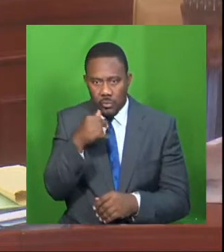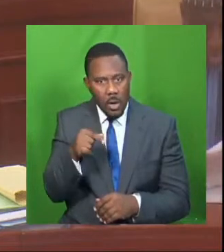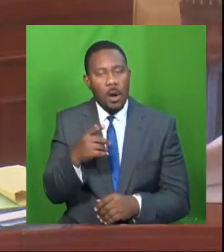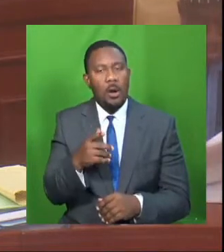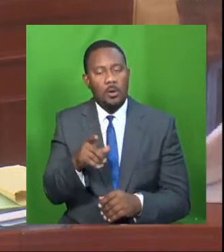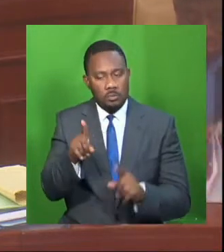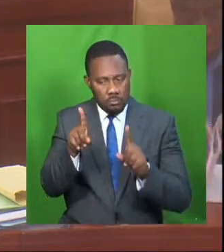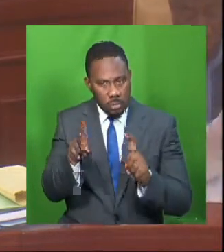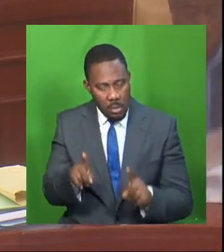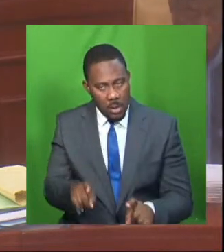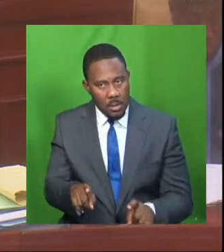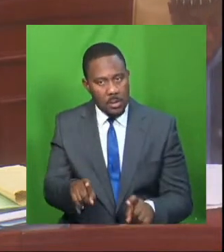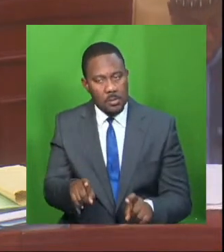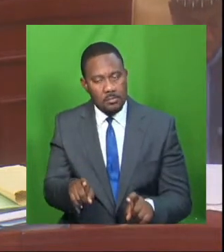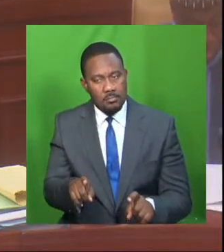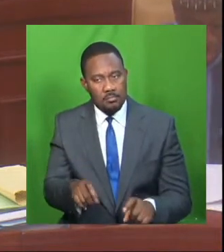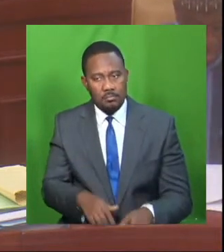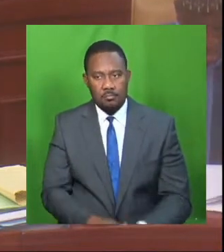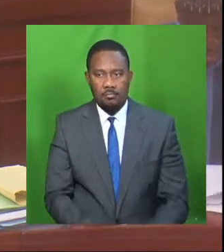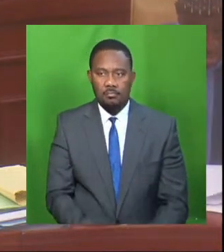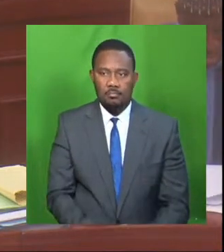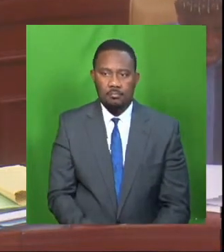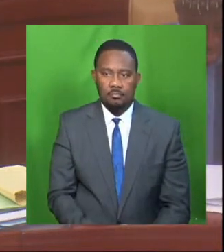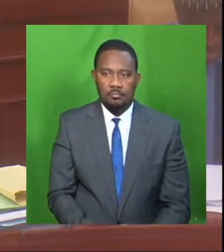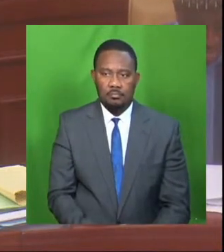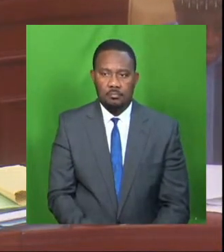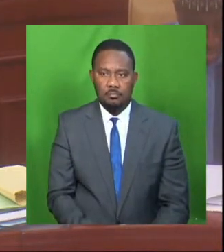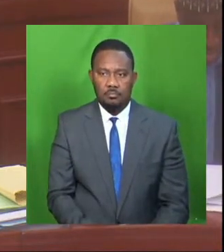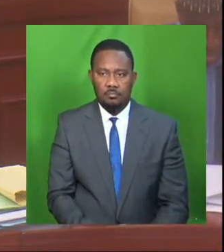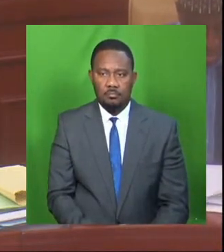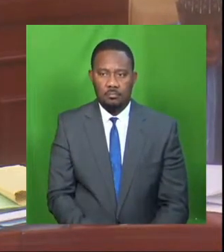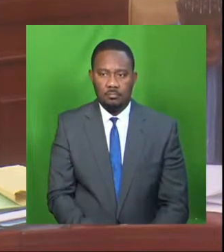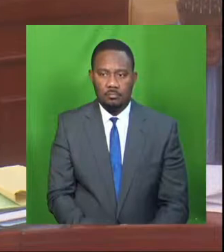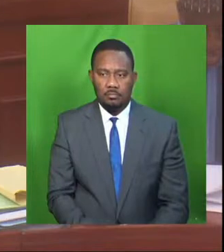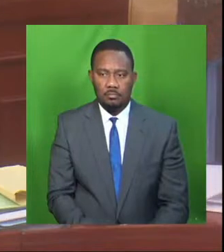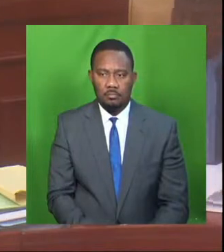Auditor General in respect of the irregularities